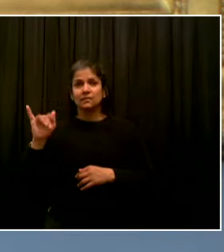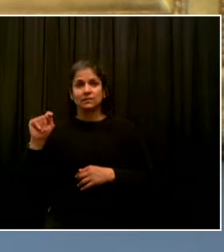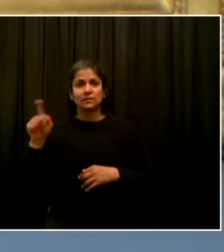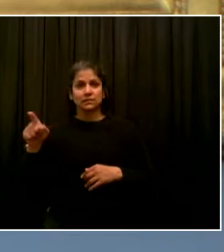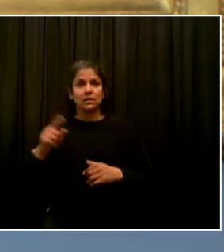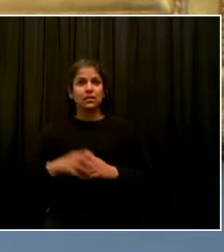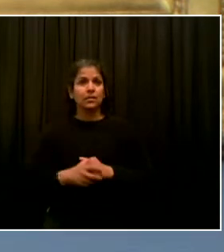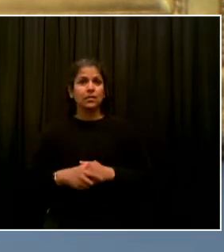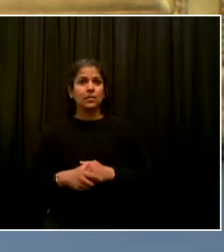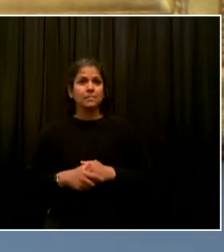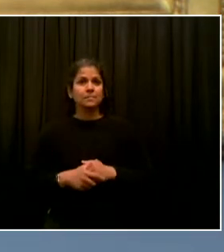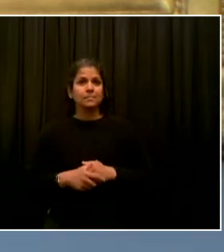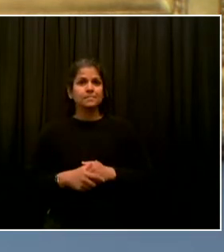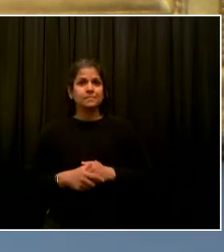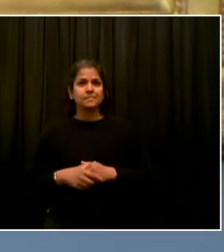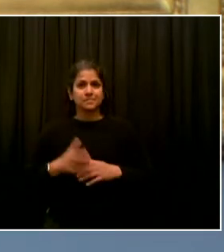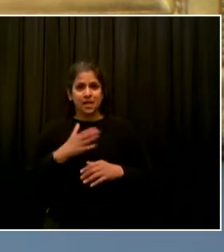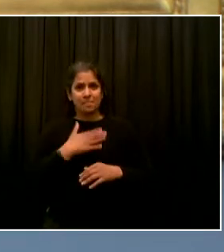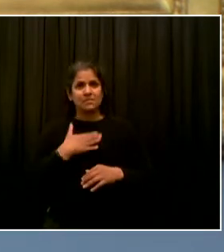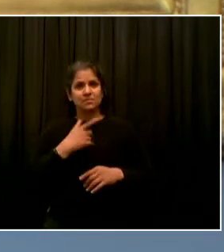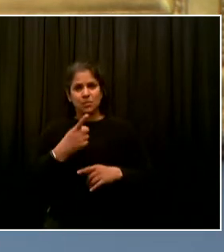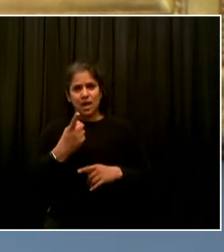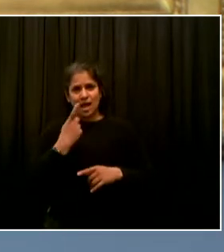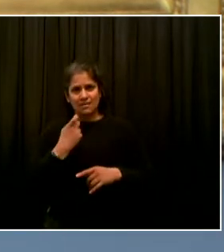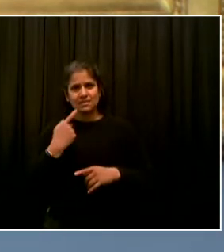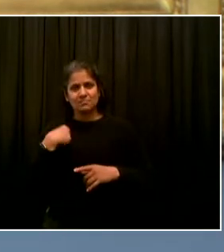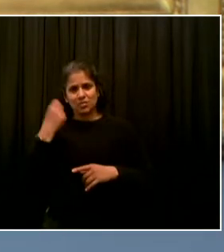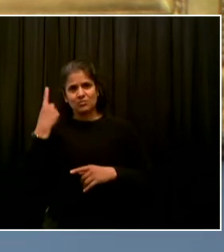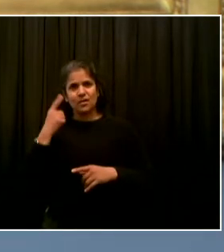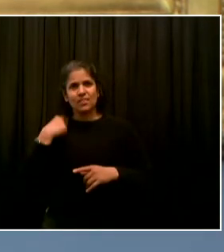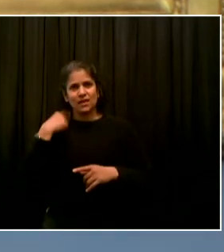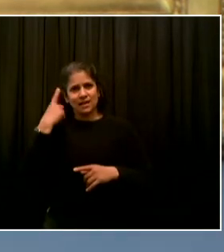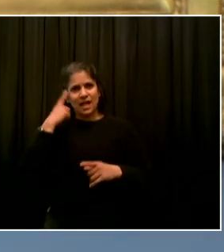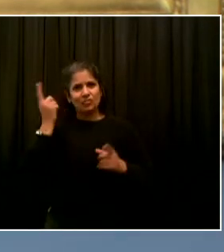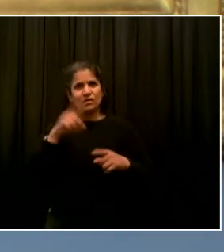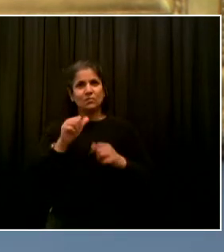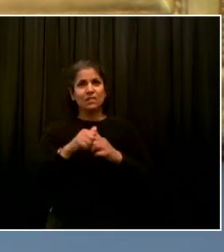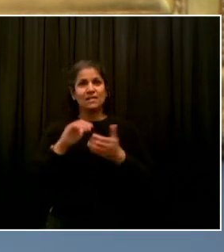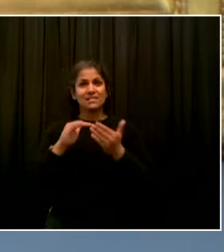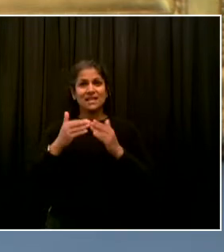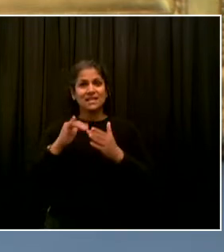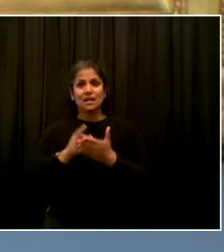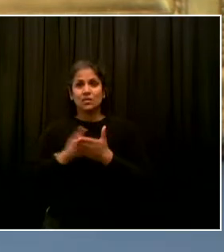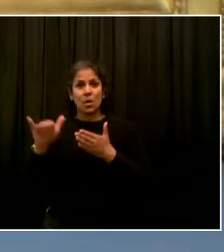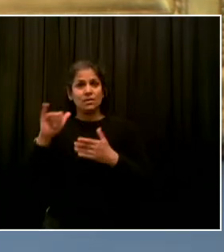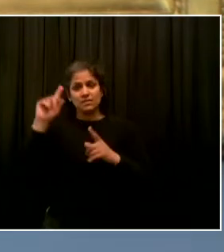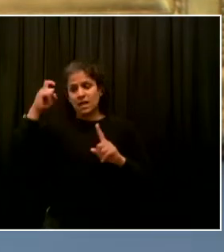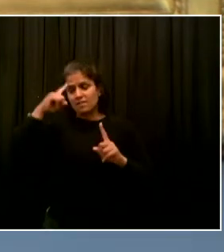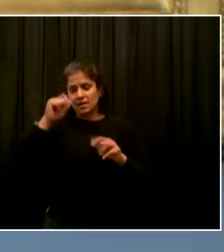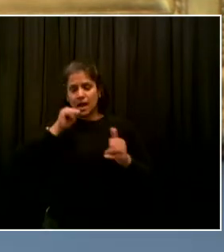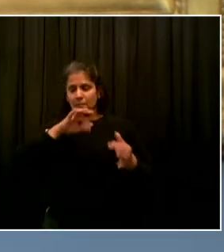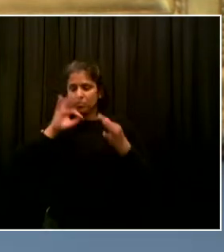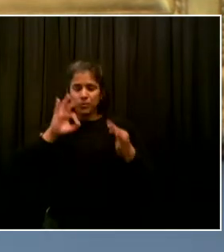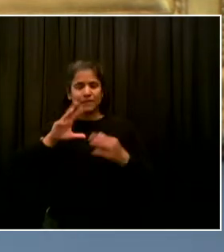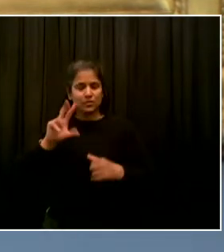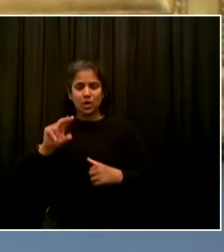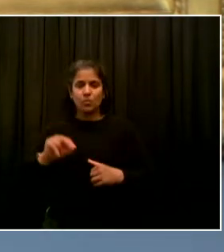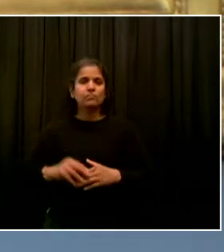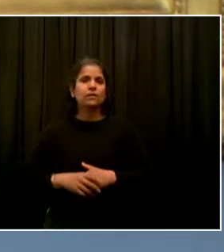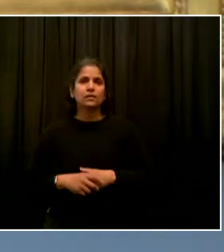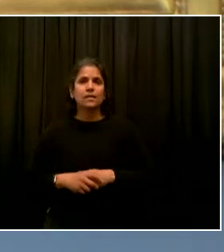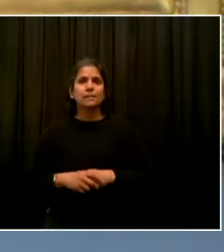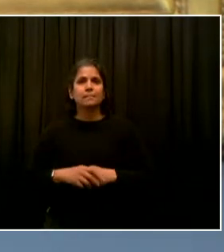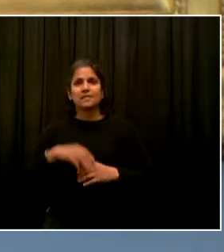out exactly what he said, because I agree, city government is not perfect. Eric is perfectly imperfect. And he